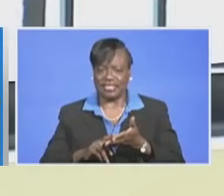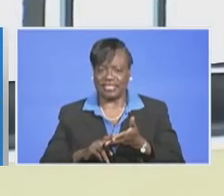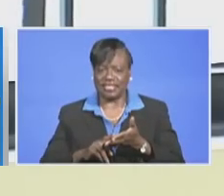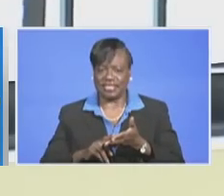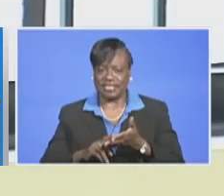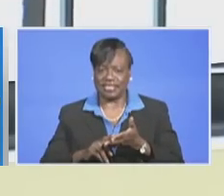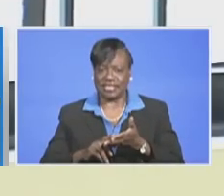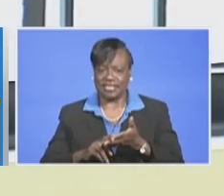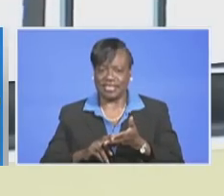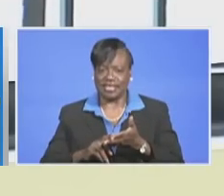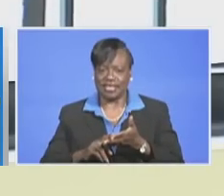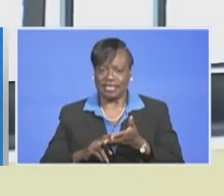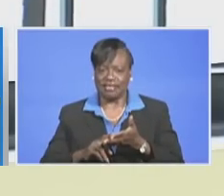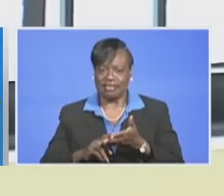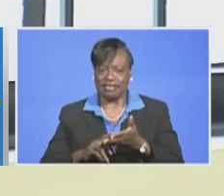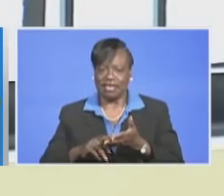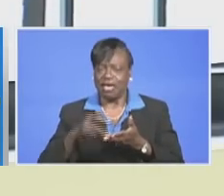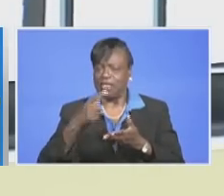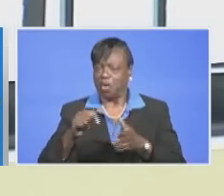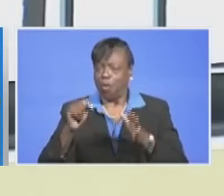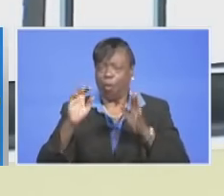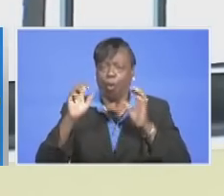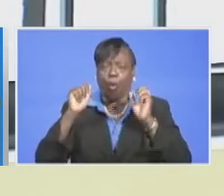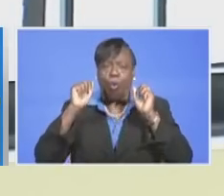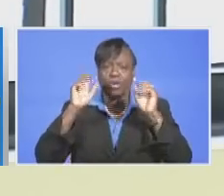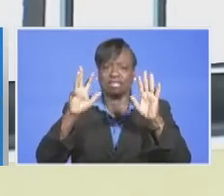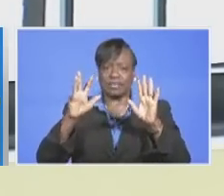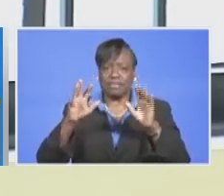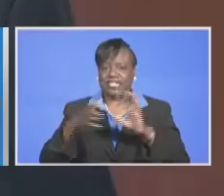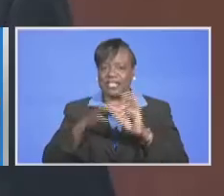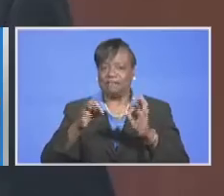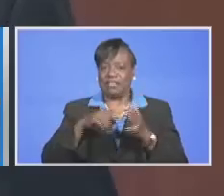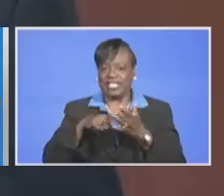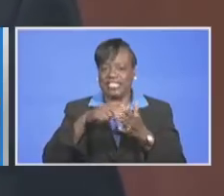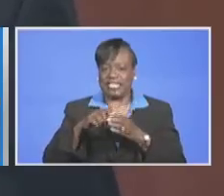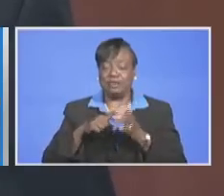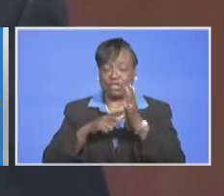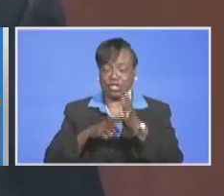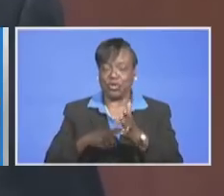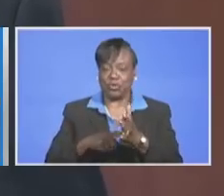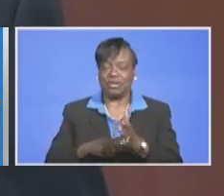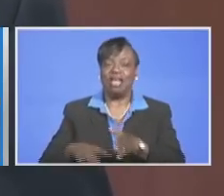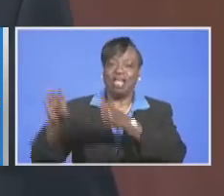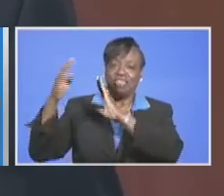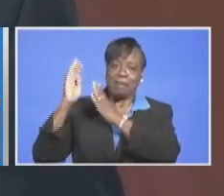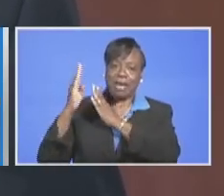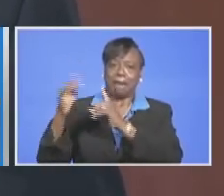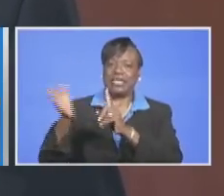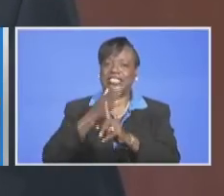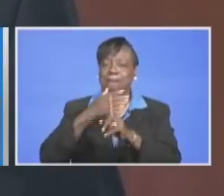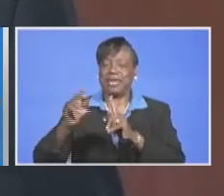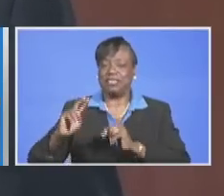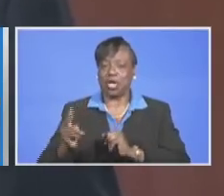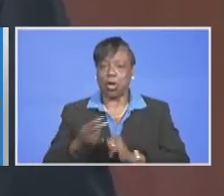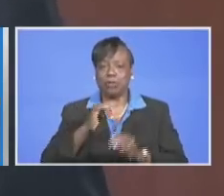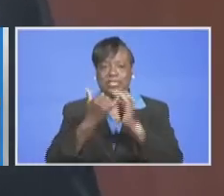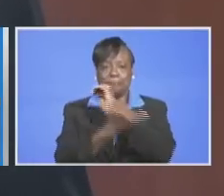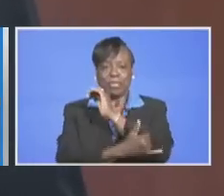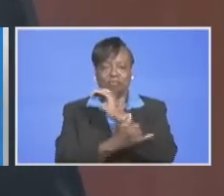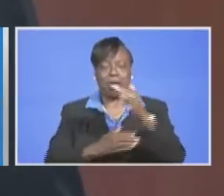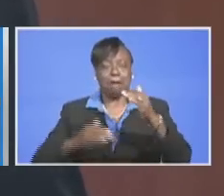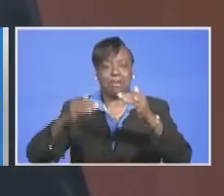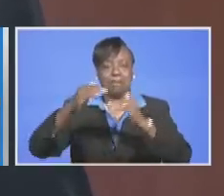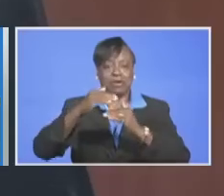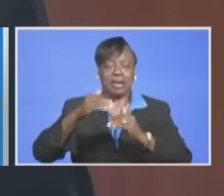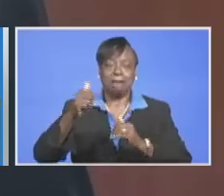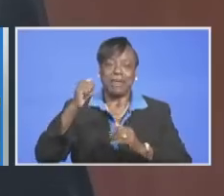the awesomeness that this team displayed. The Bahamas, of course, beat the host country and was promoted